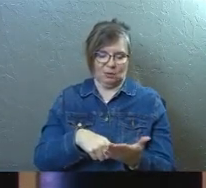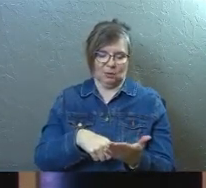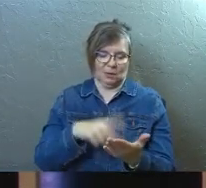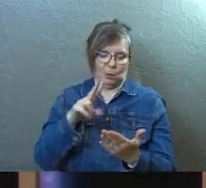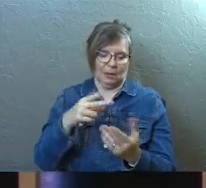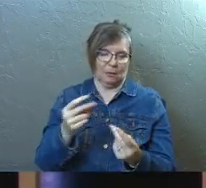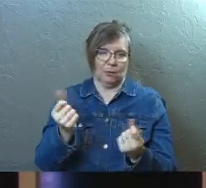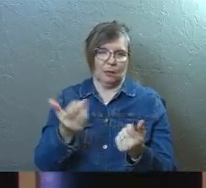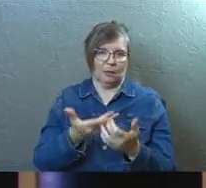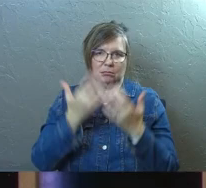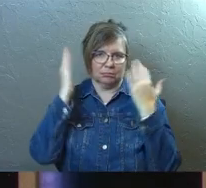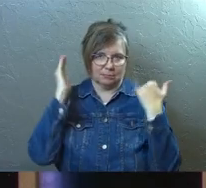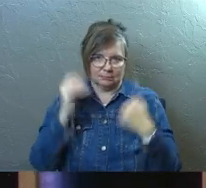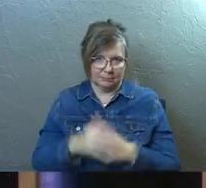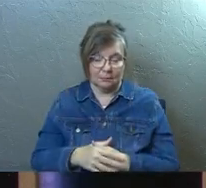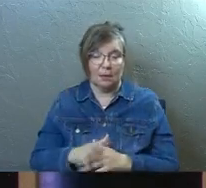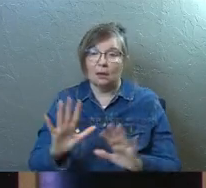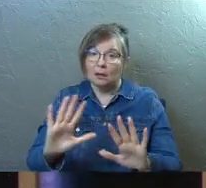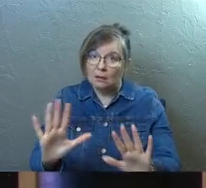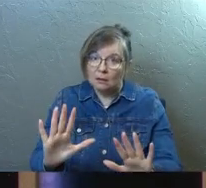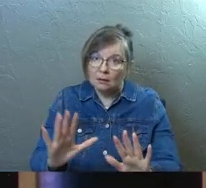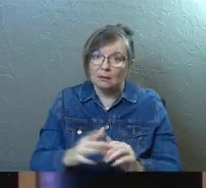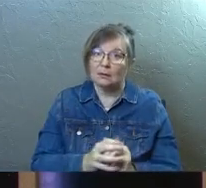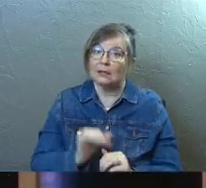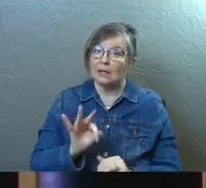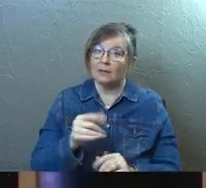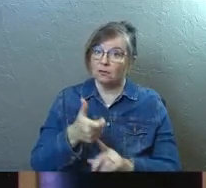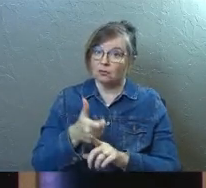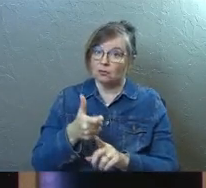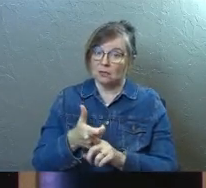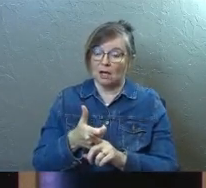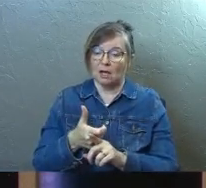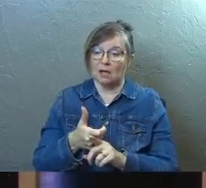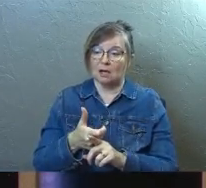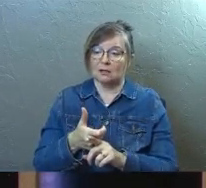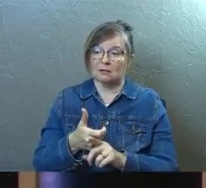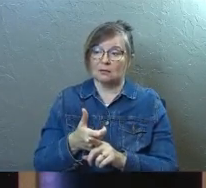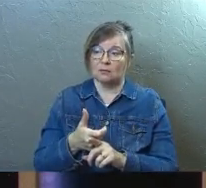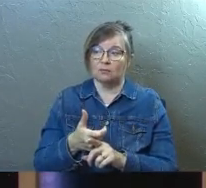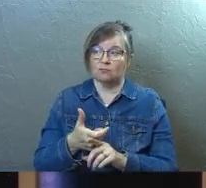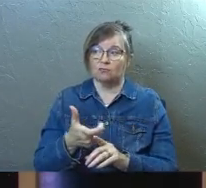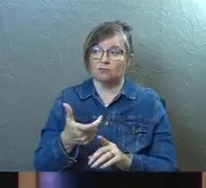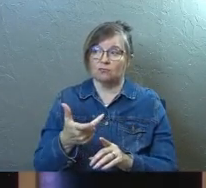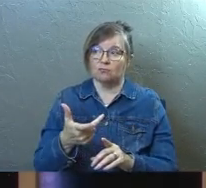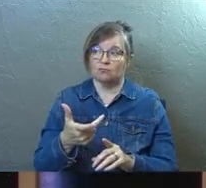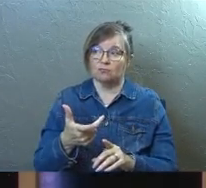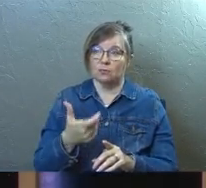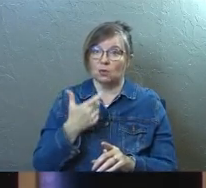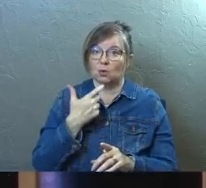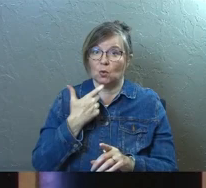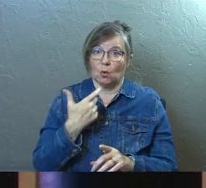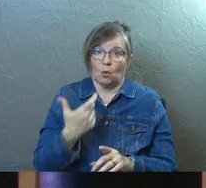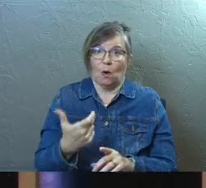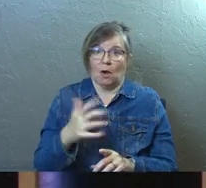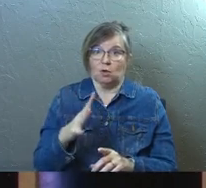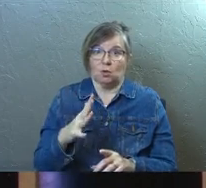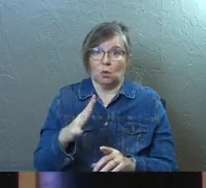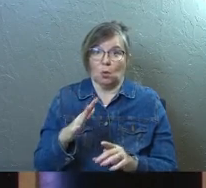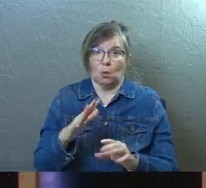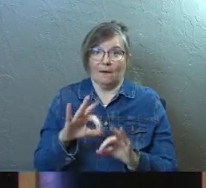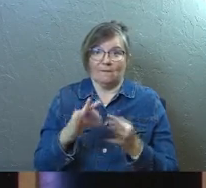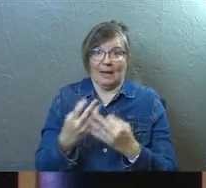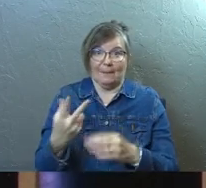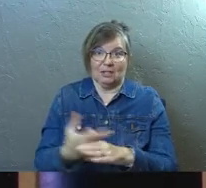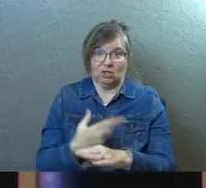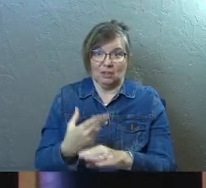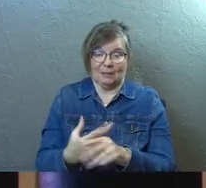for granted. But here's the deal. If you're watching your family's flock of sheep, and